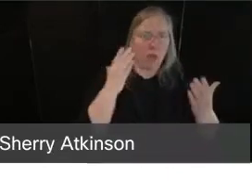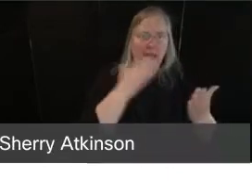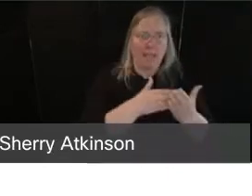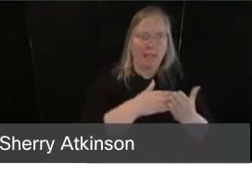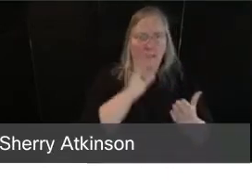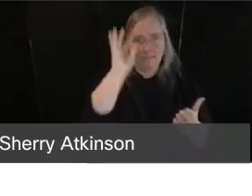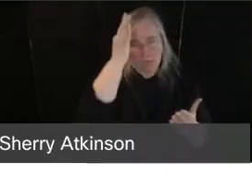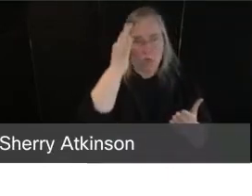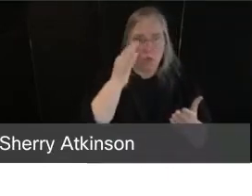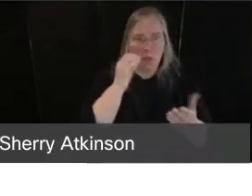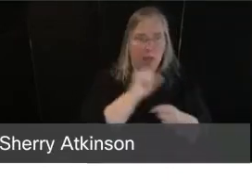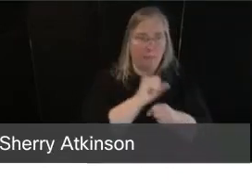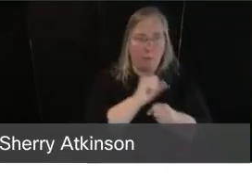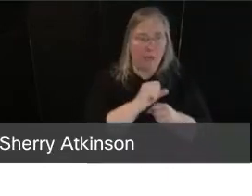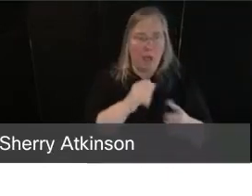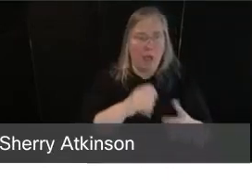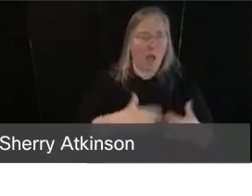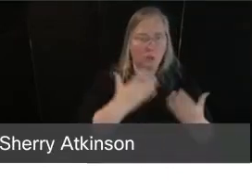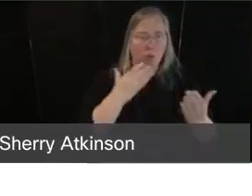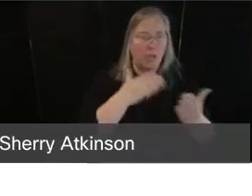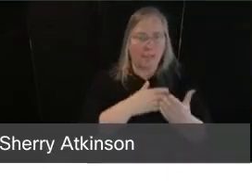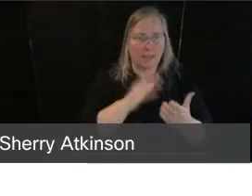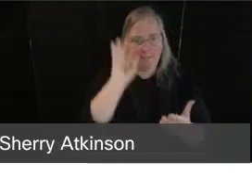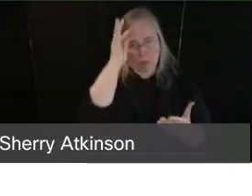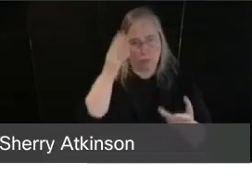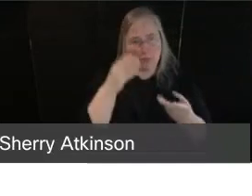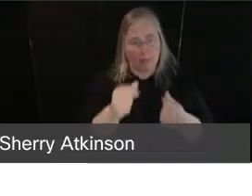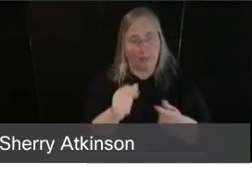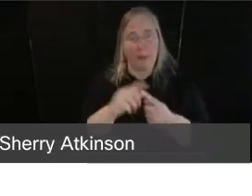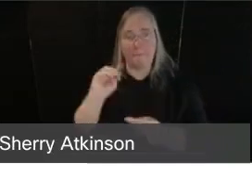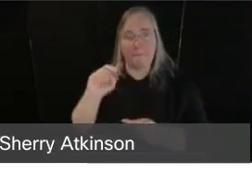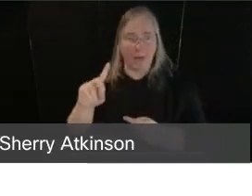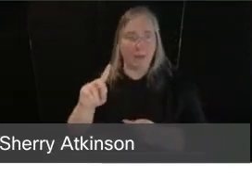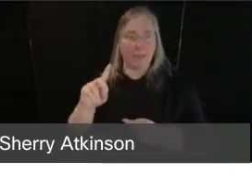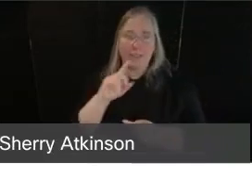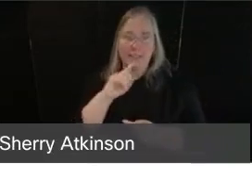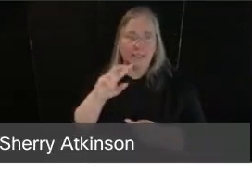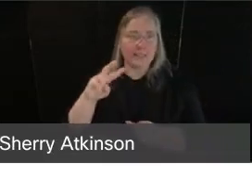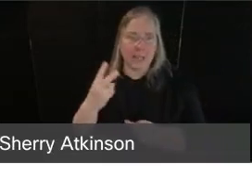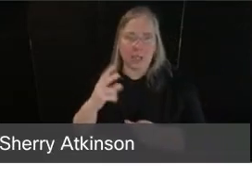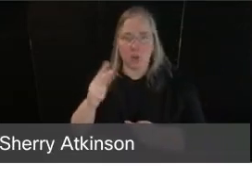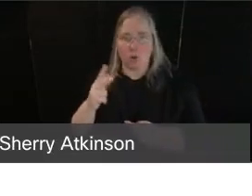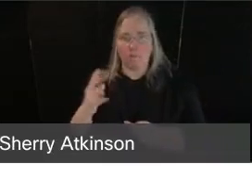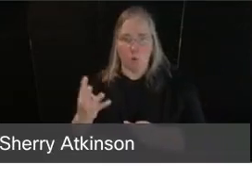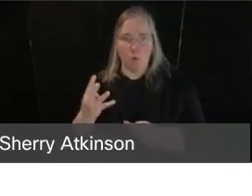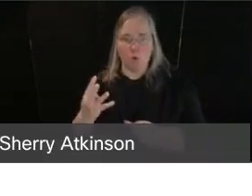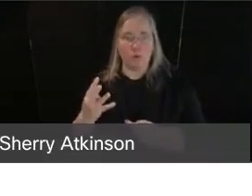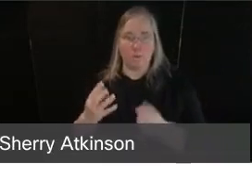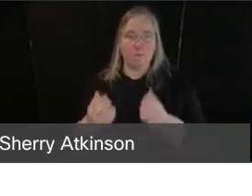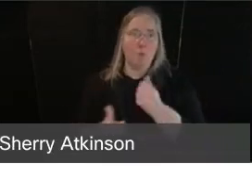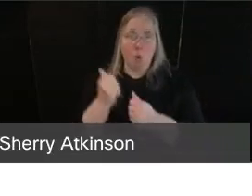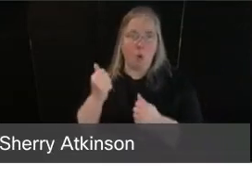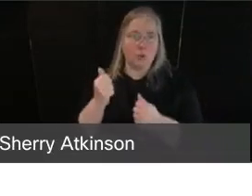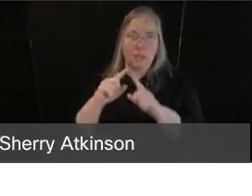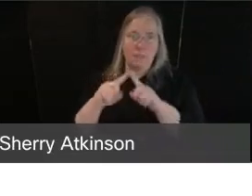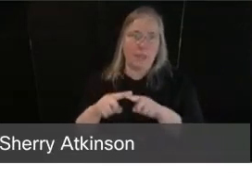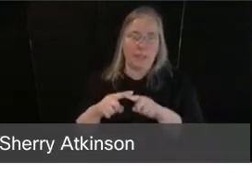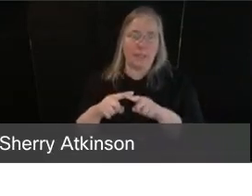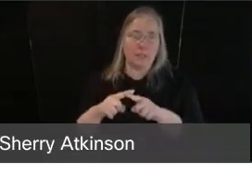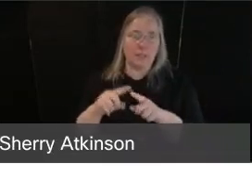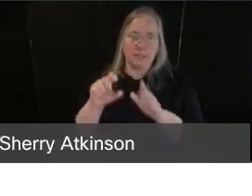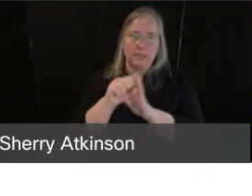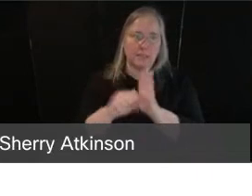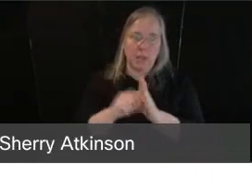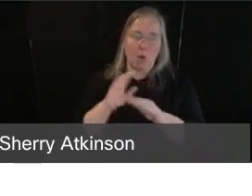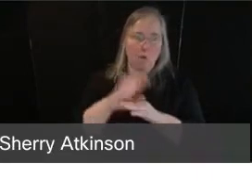spending. Maryland is the second, third, fourth most dependent state on federal employment and federal spending.